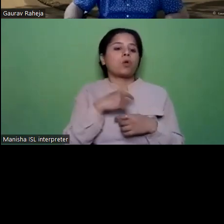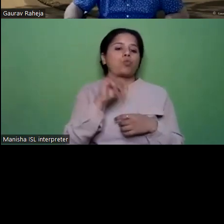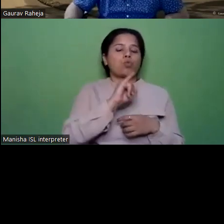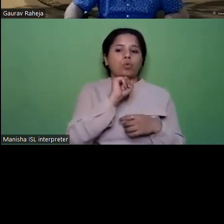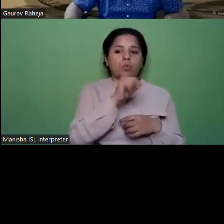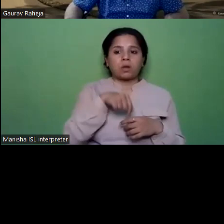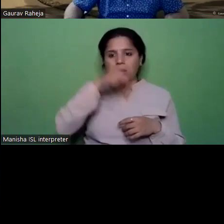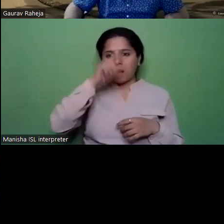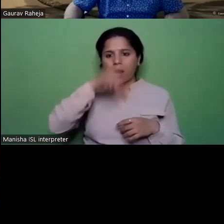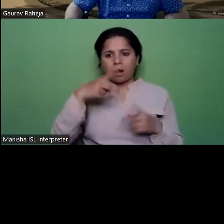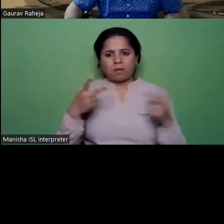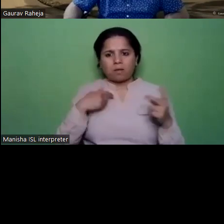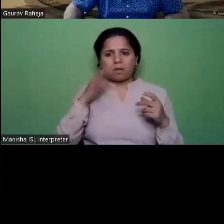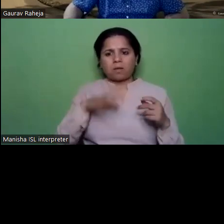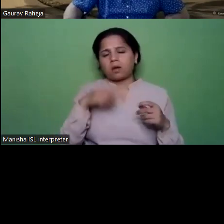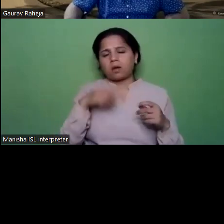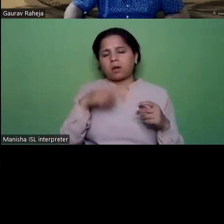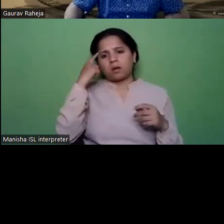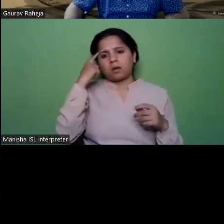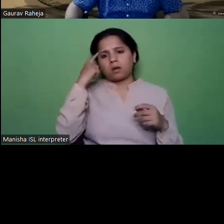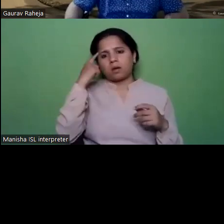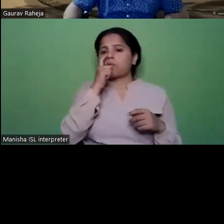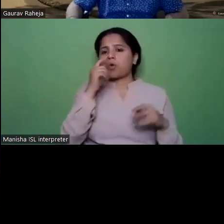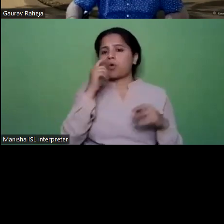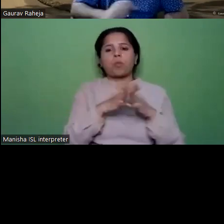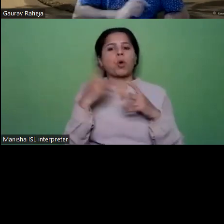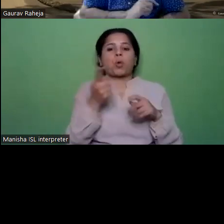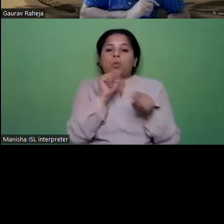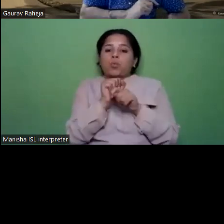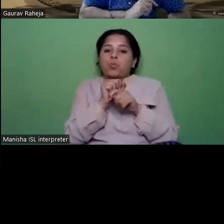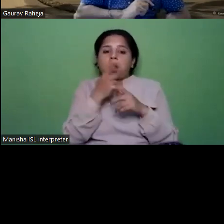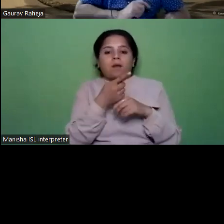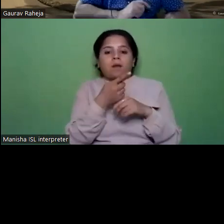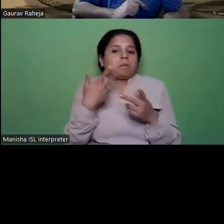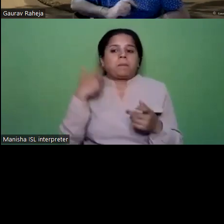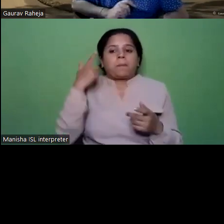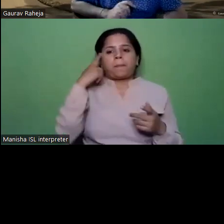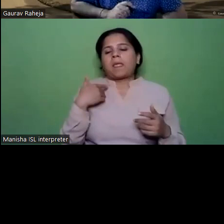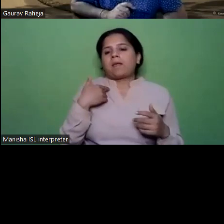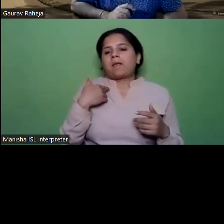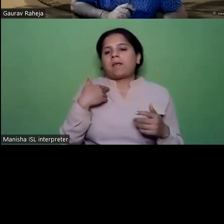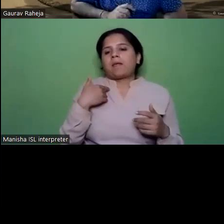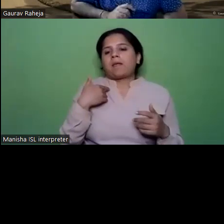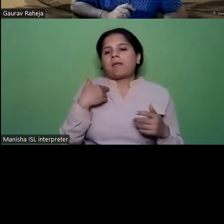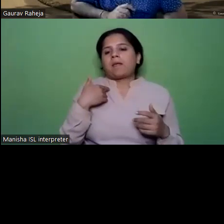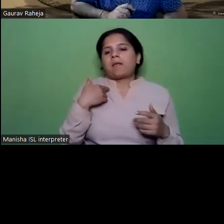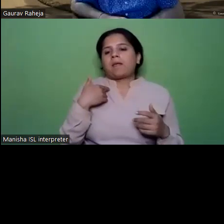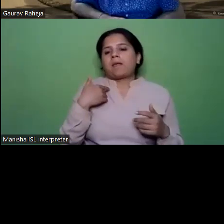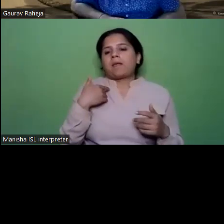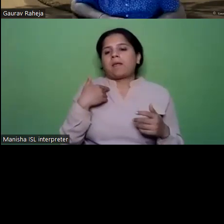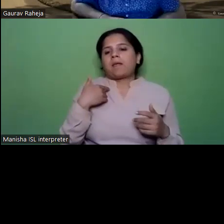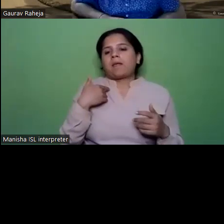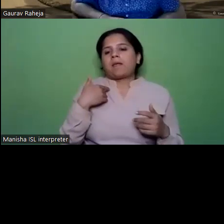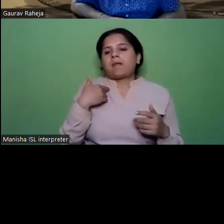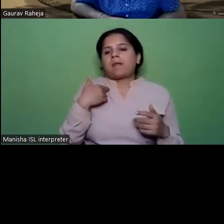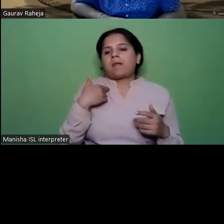India, sometimes we have considered it's only a female's job, and therefore we are very, very exclusive. Even train systems